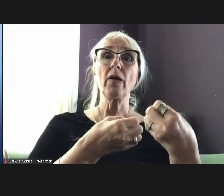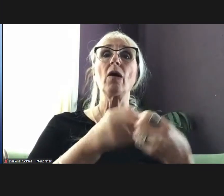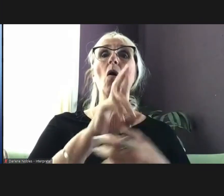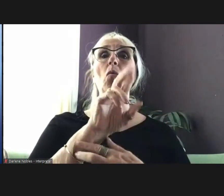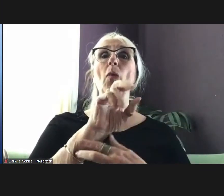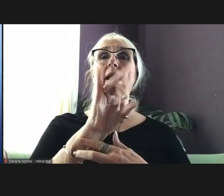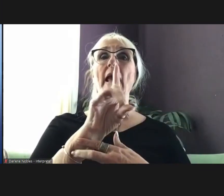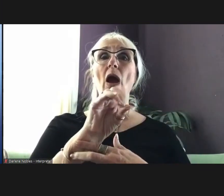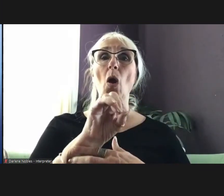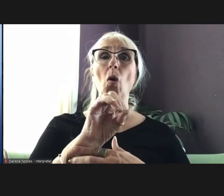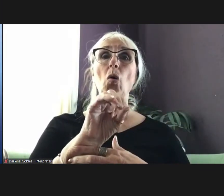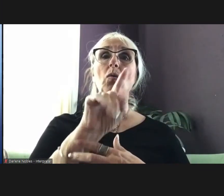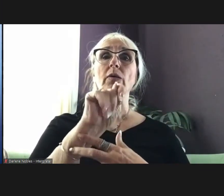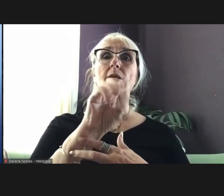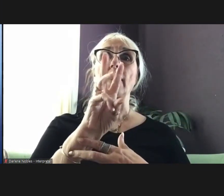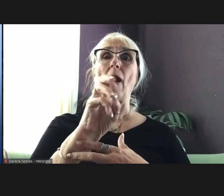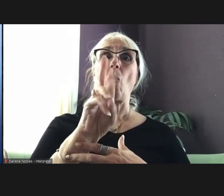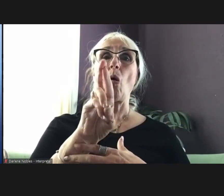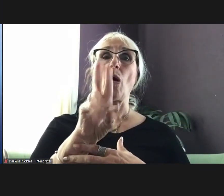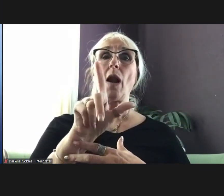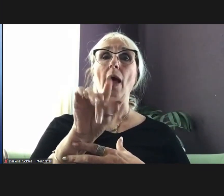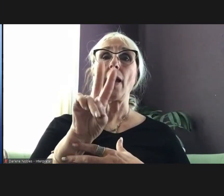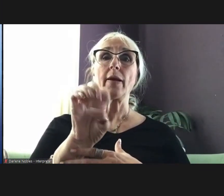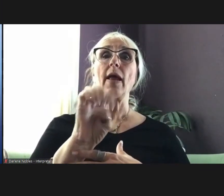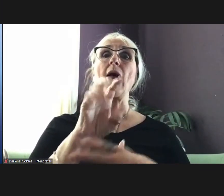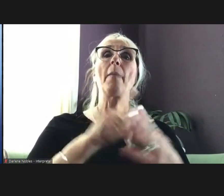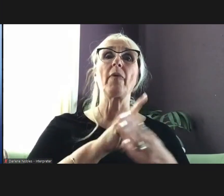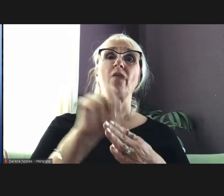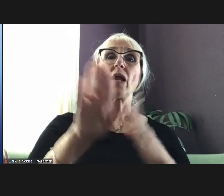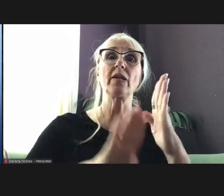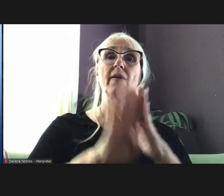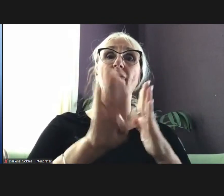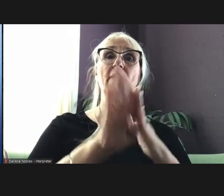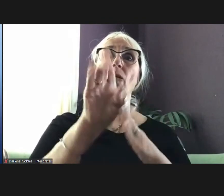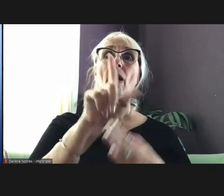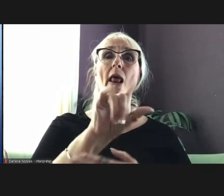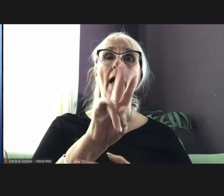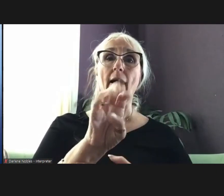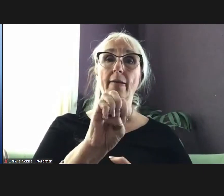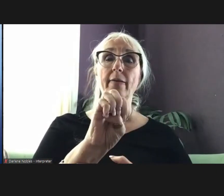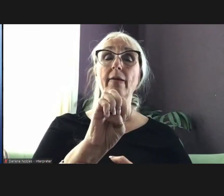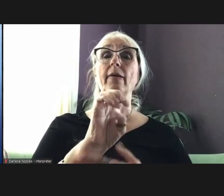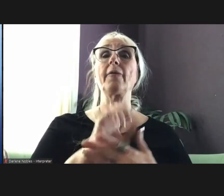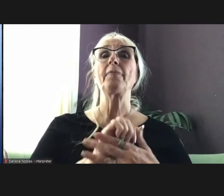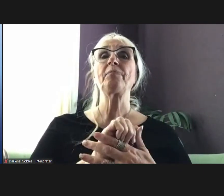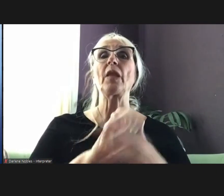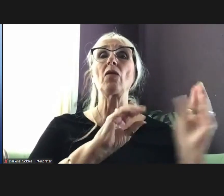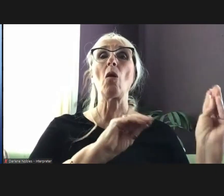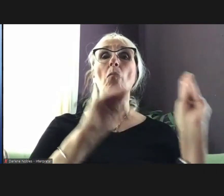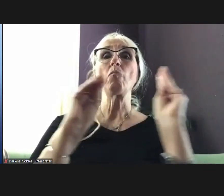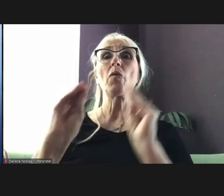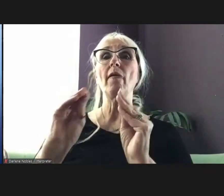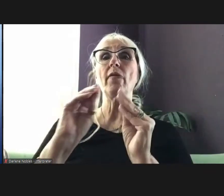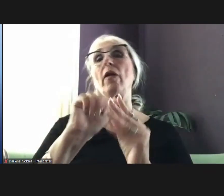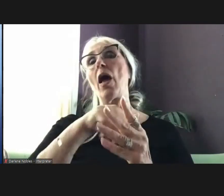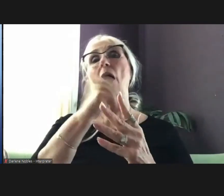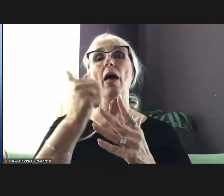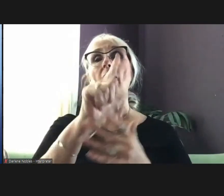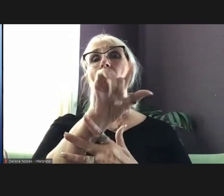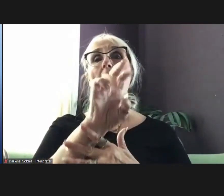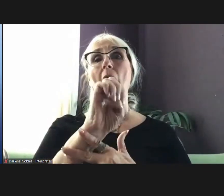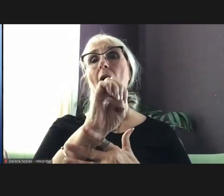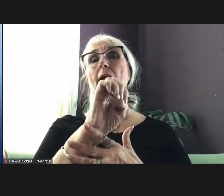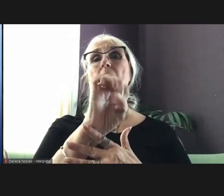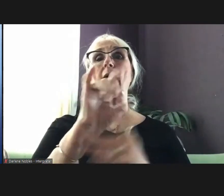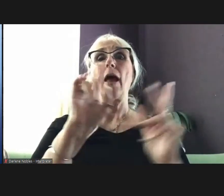line, as well as the professional development line for the sheriff's office. And they're moving from other line items within the sheriff's office